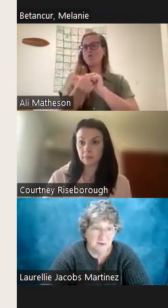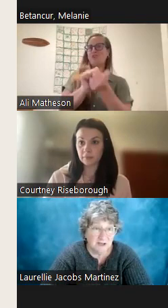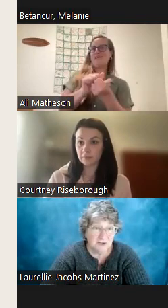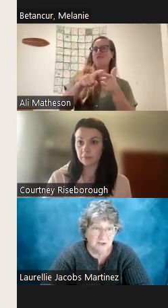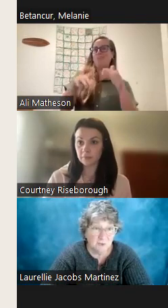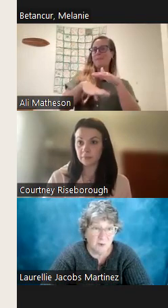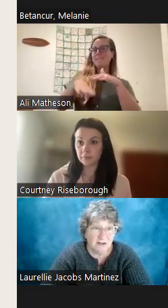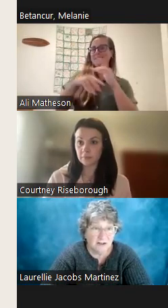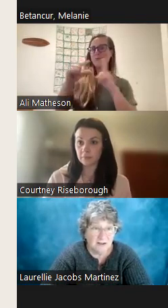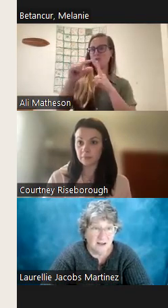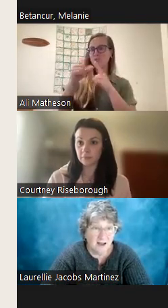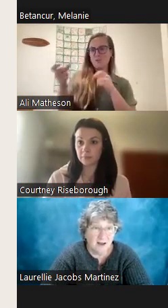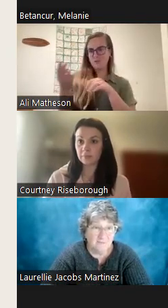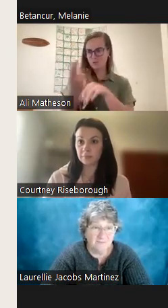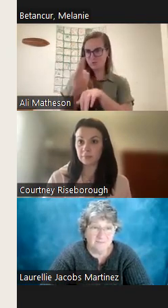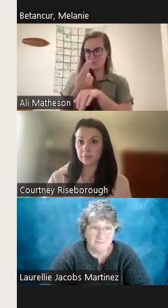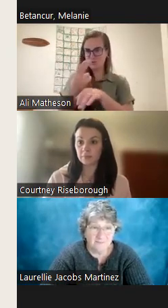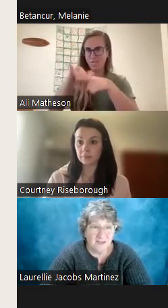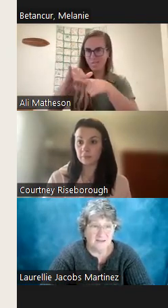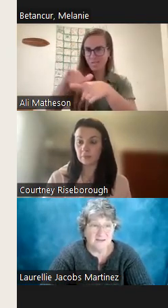in communication as well.